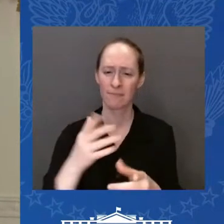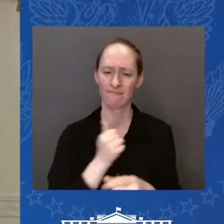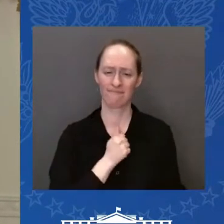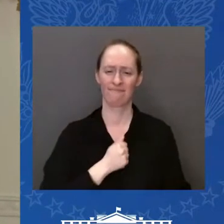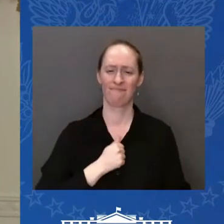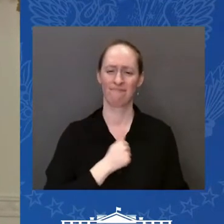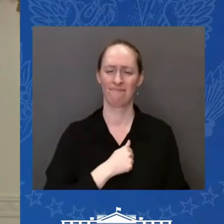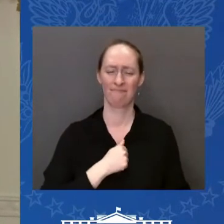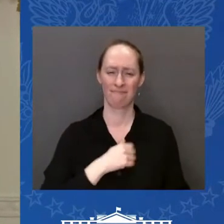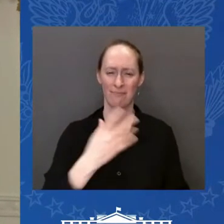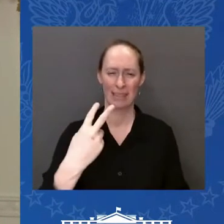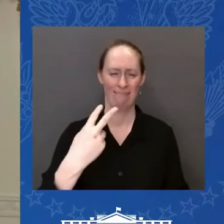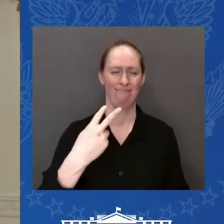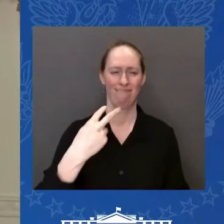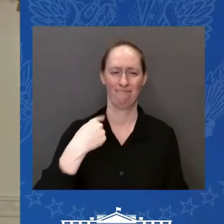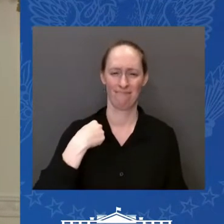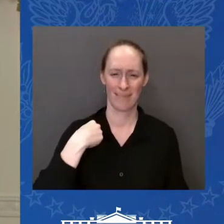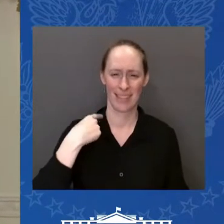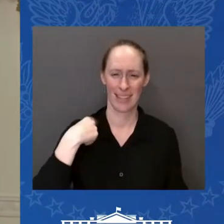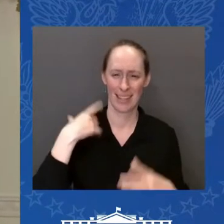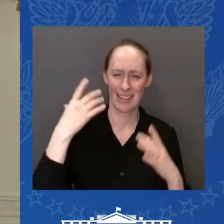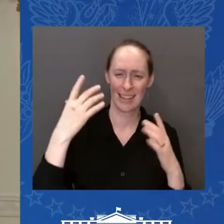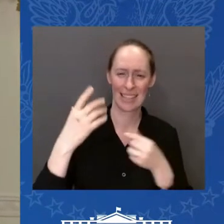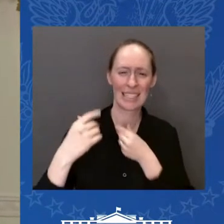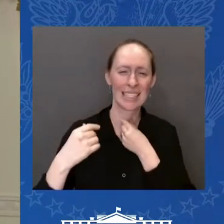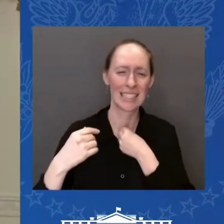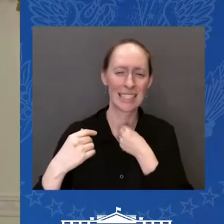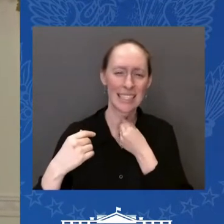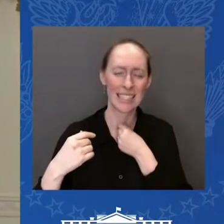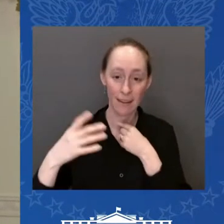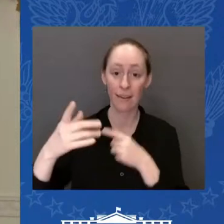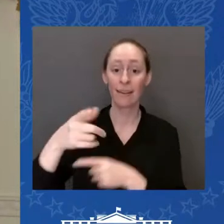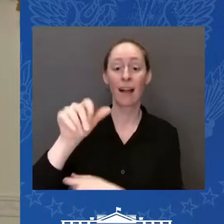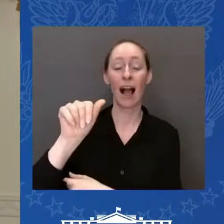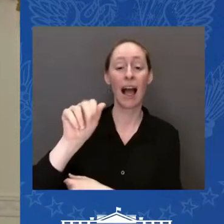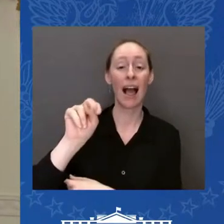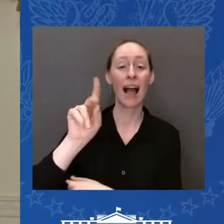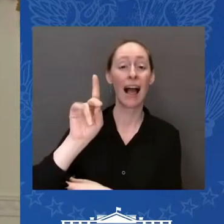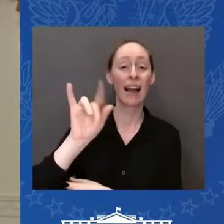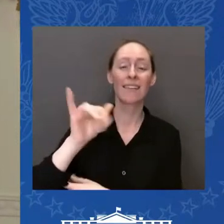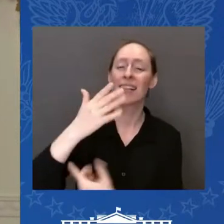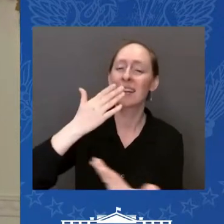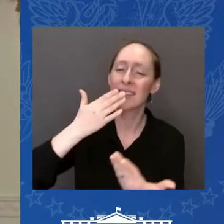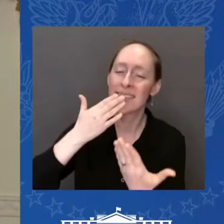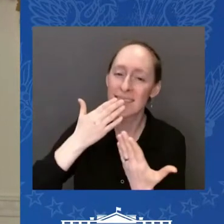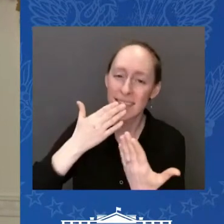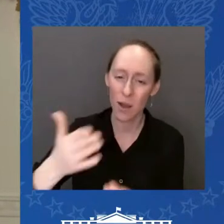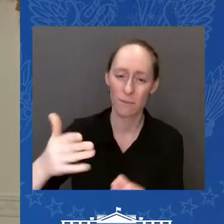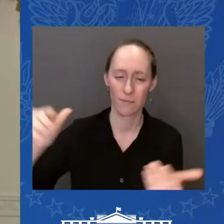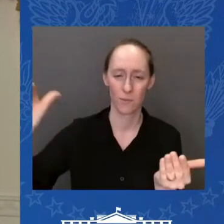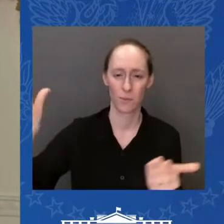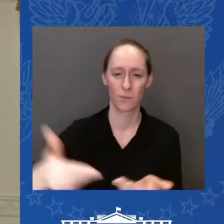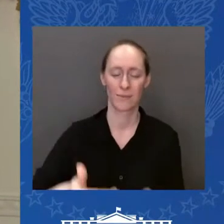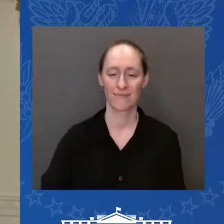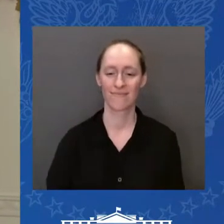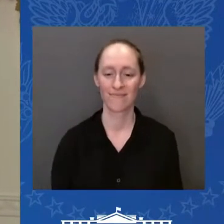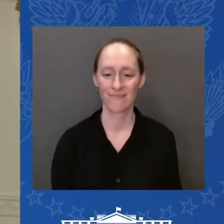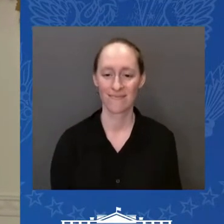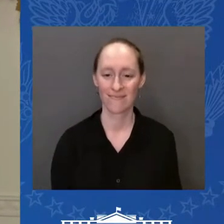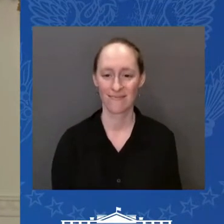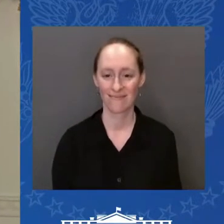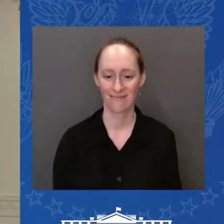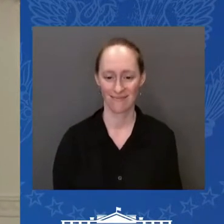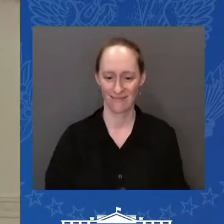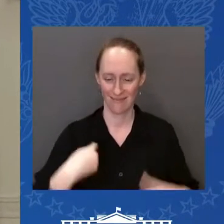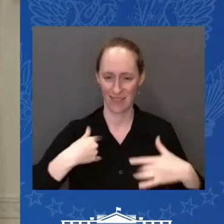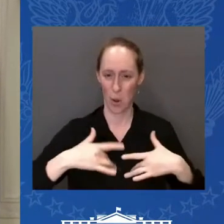thank you for that introduction. You know, it's wonderful to finally welcome all of you to the White House after not being able to be